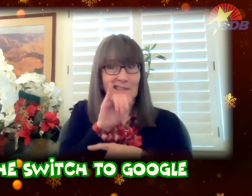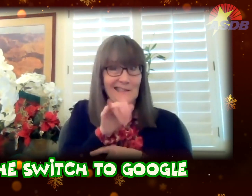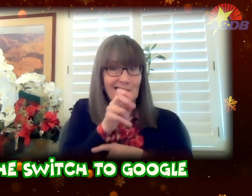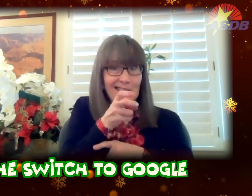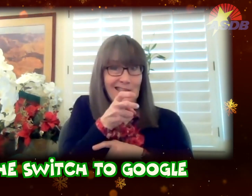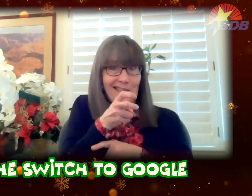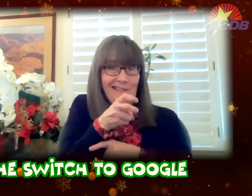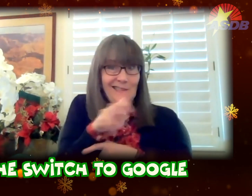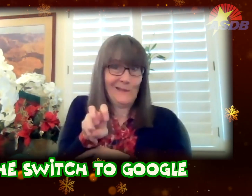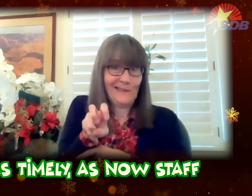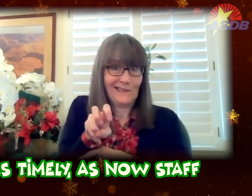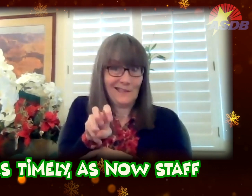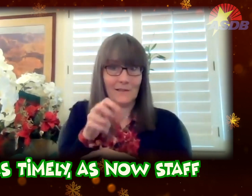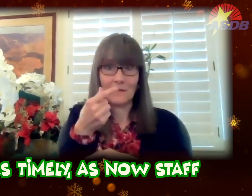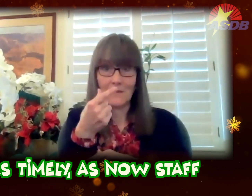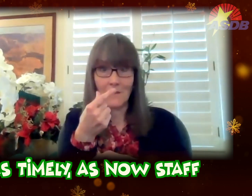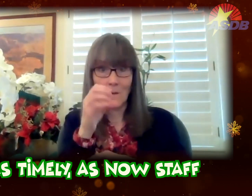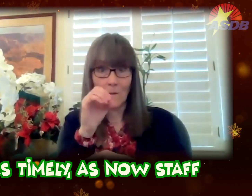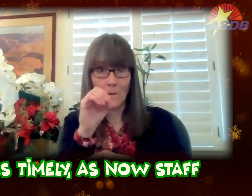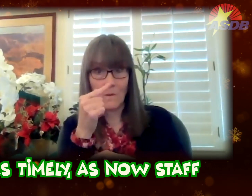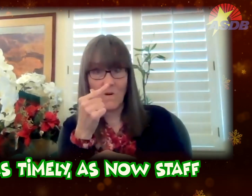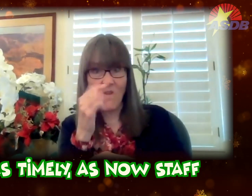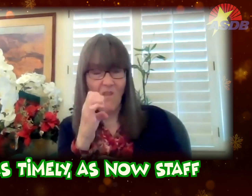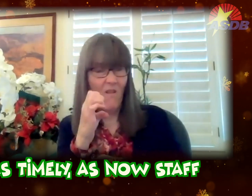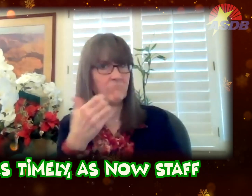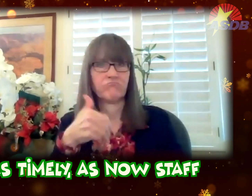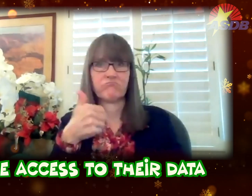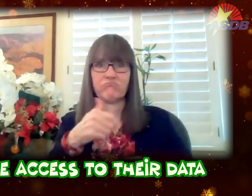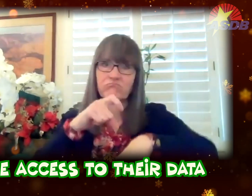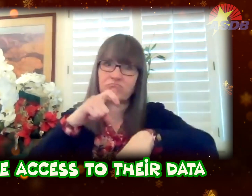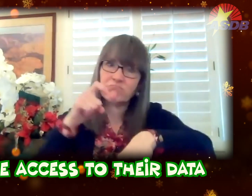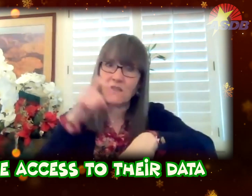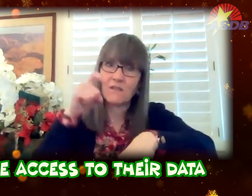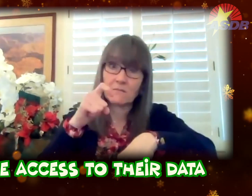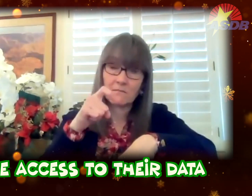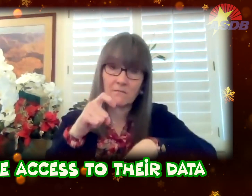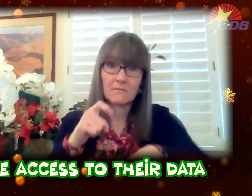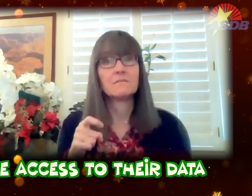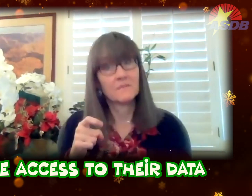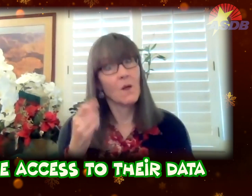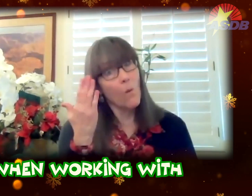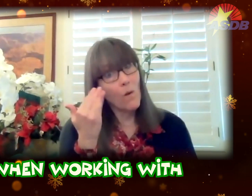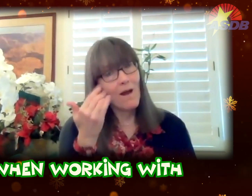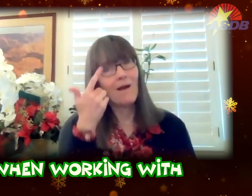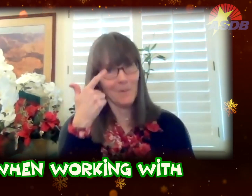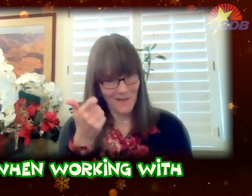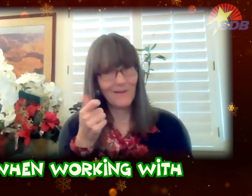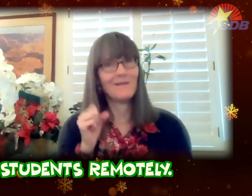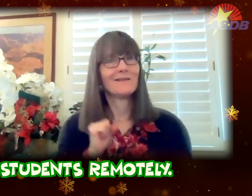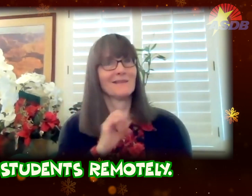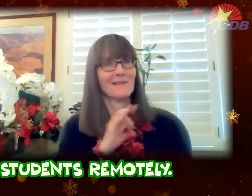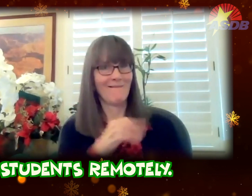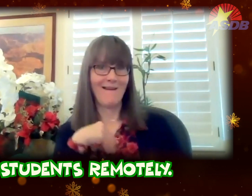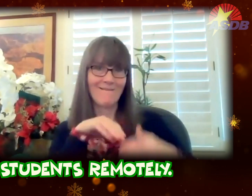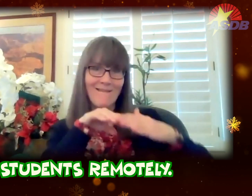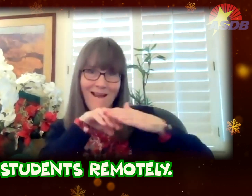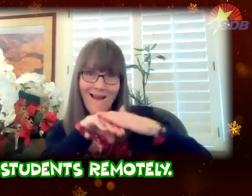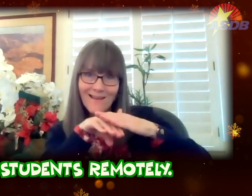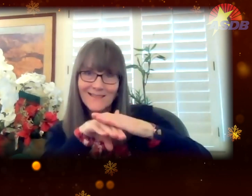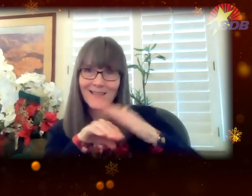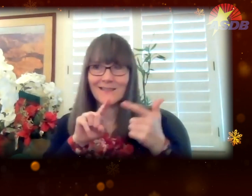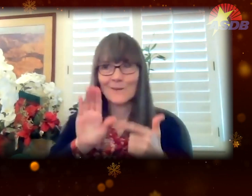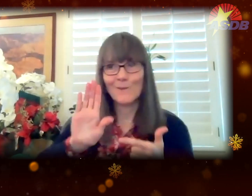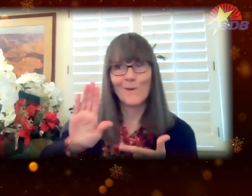The switch to Google was timely, as now staff have access to their data when working with students